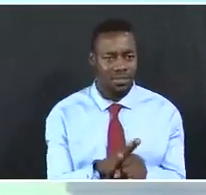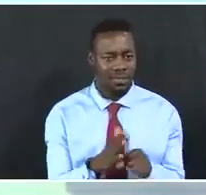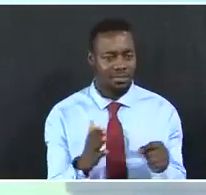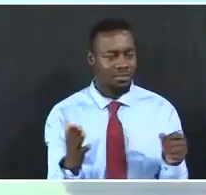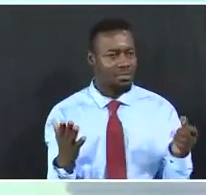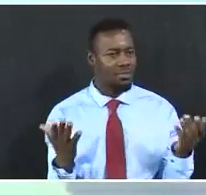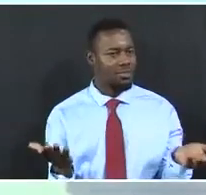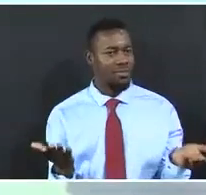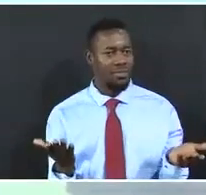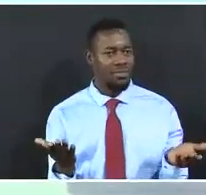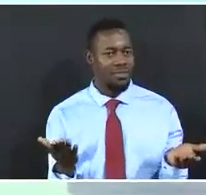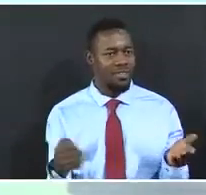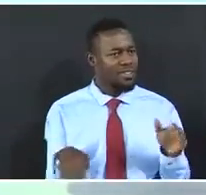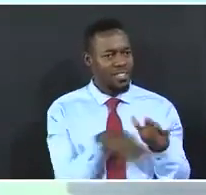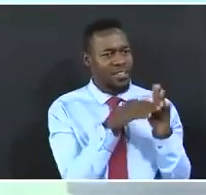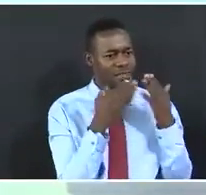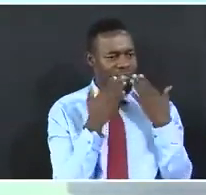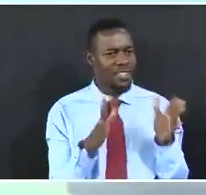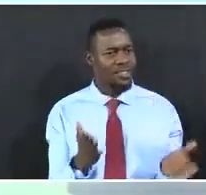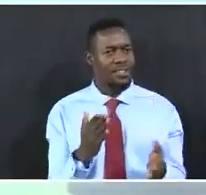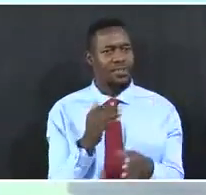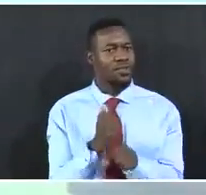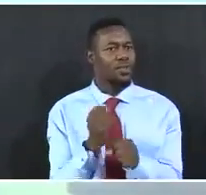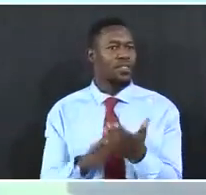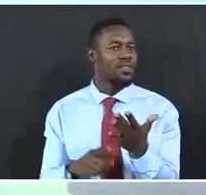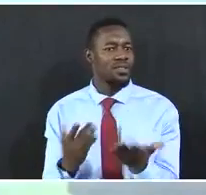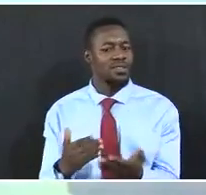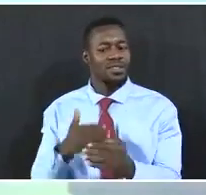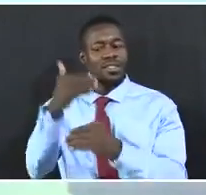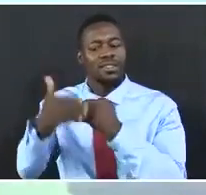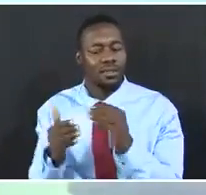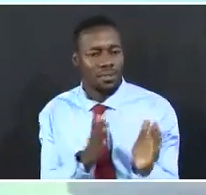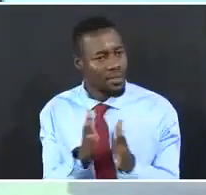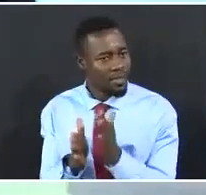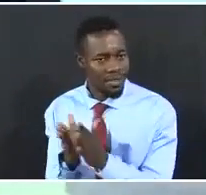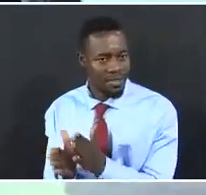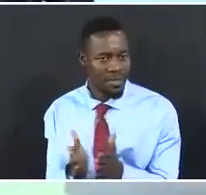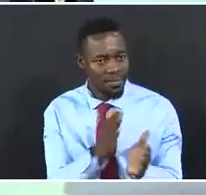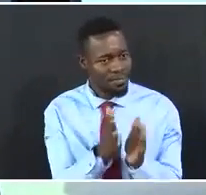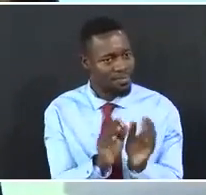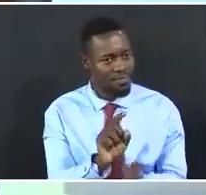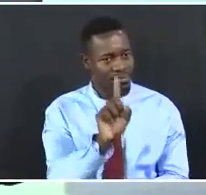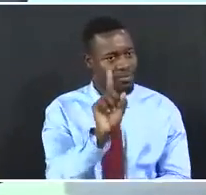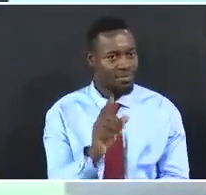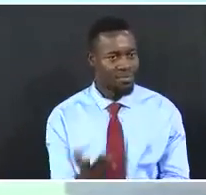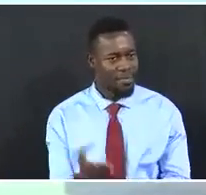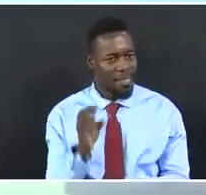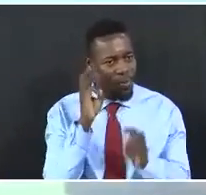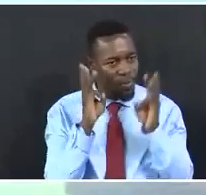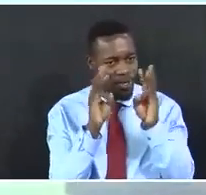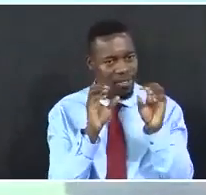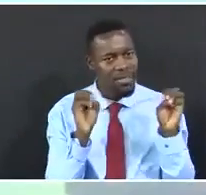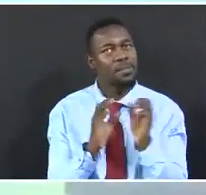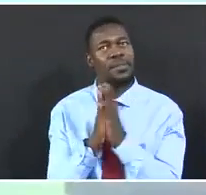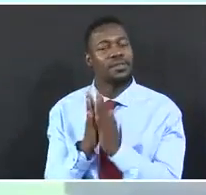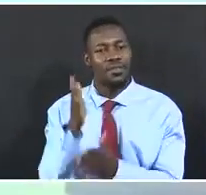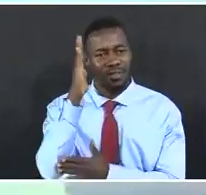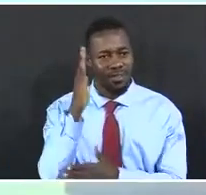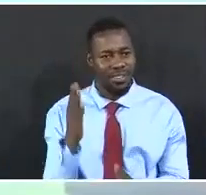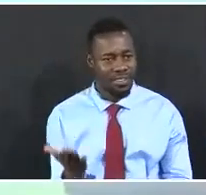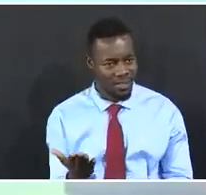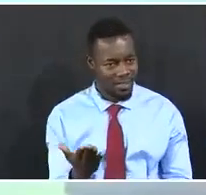anytime. The other point that I need to mention, the issue of technology, the phones that you are having,